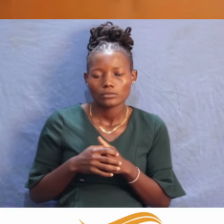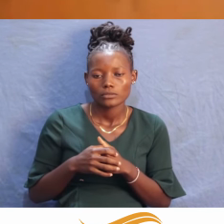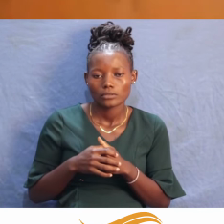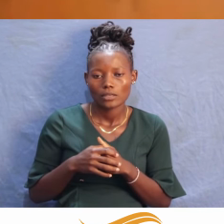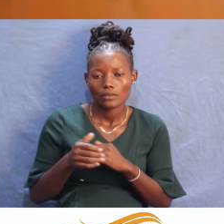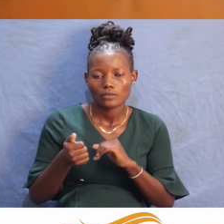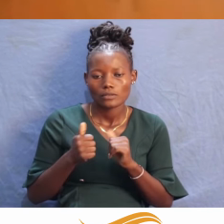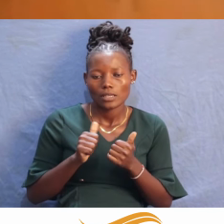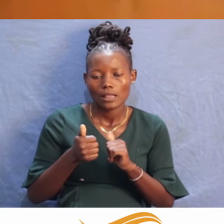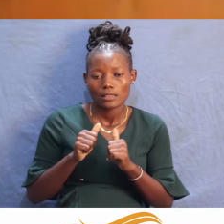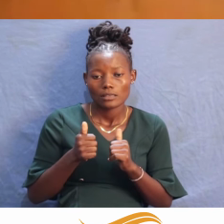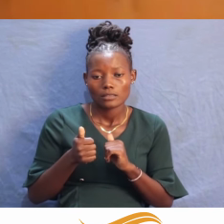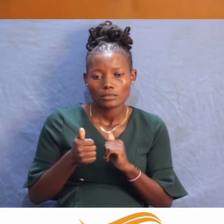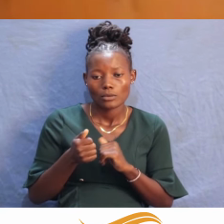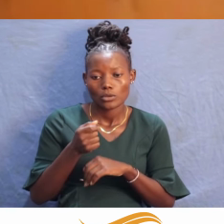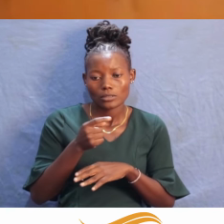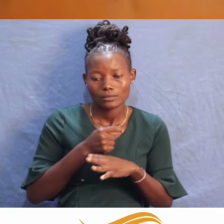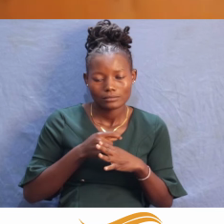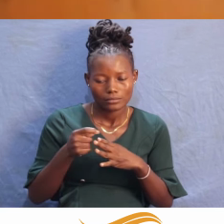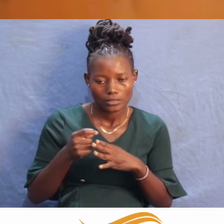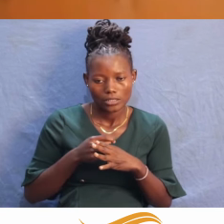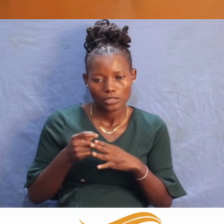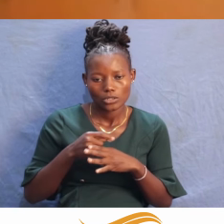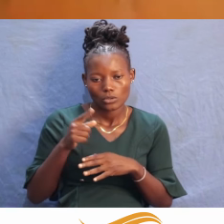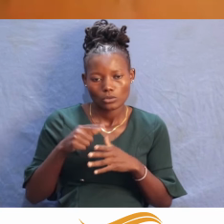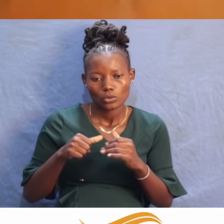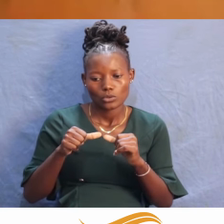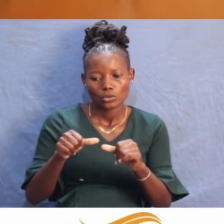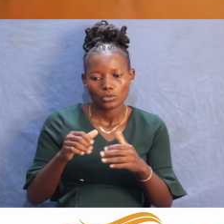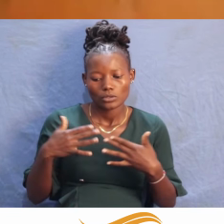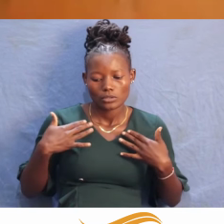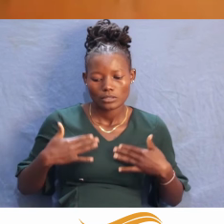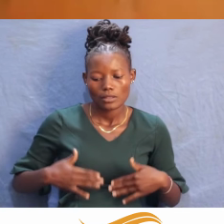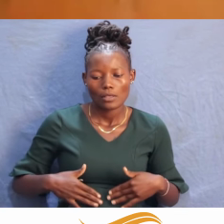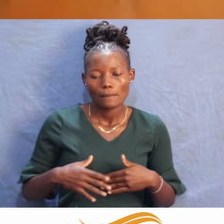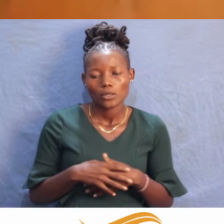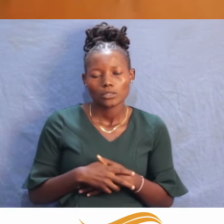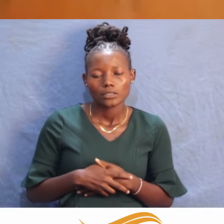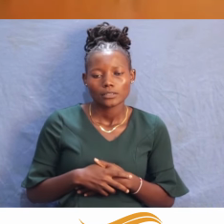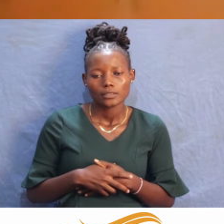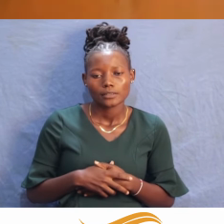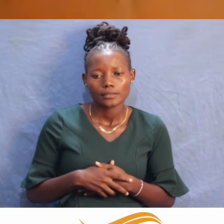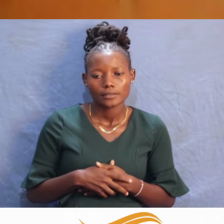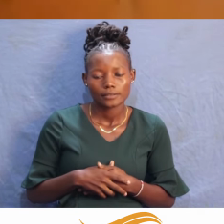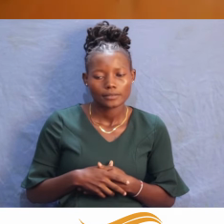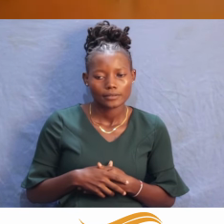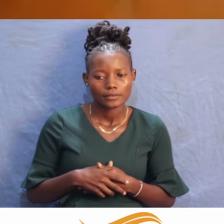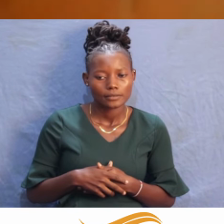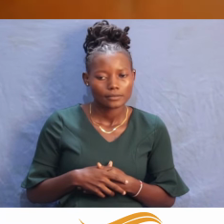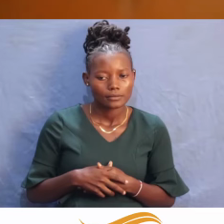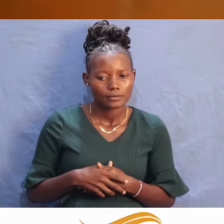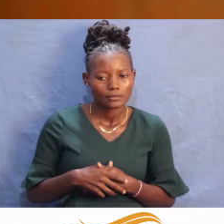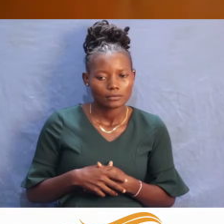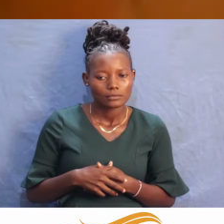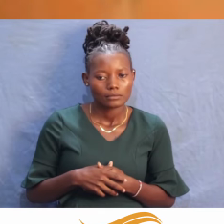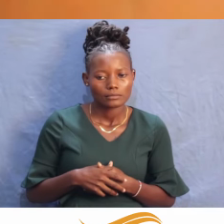the sport stops, the exercise stops, what goes on with the body and that type of stuff. Because I know my marathon, it